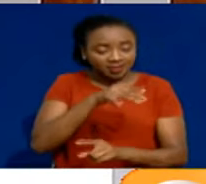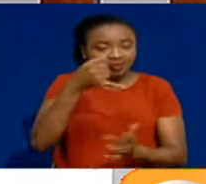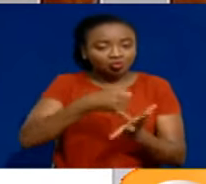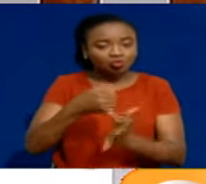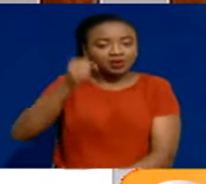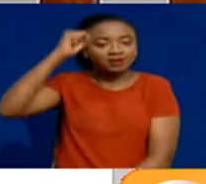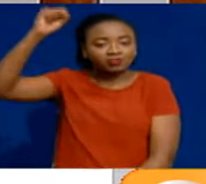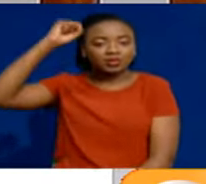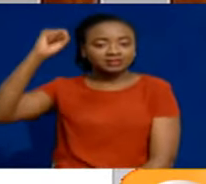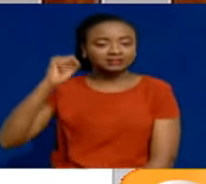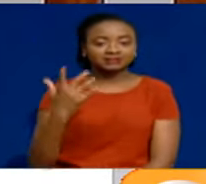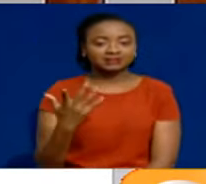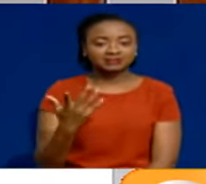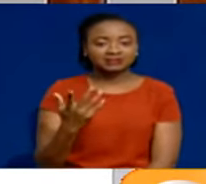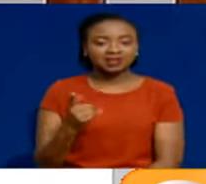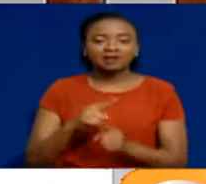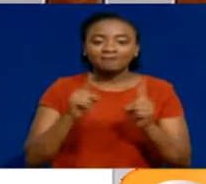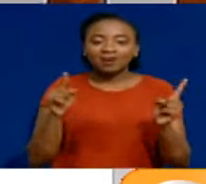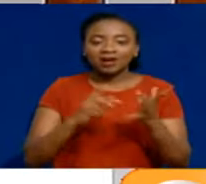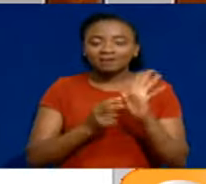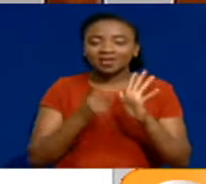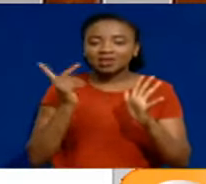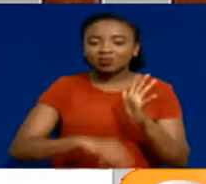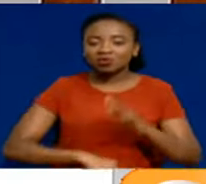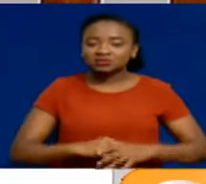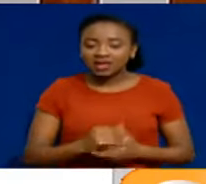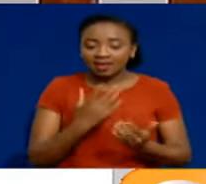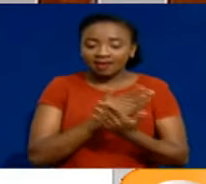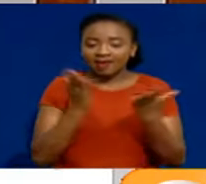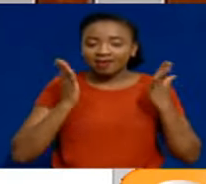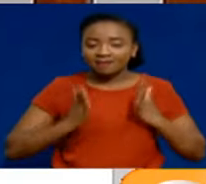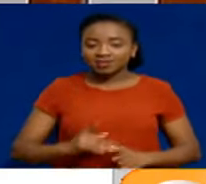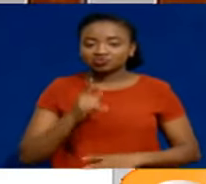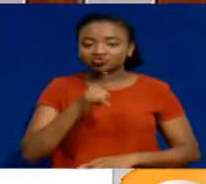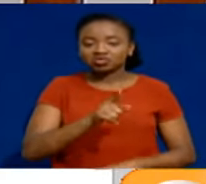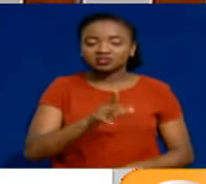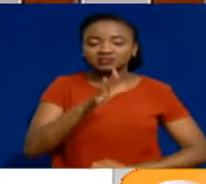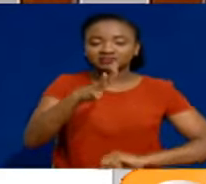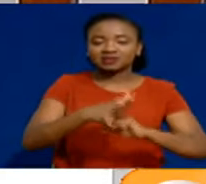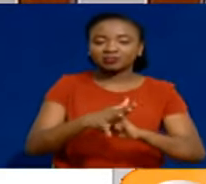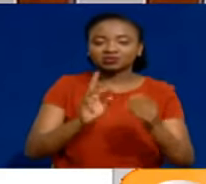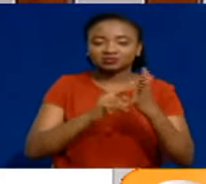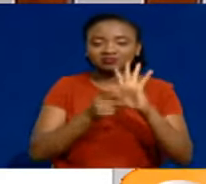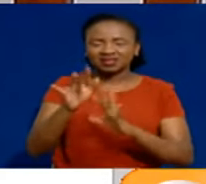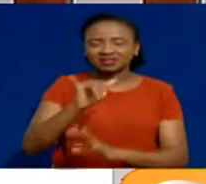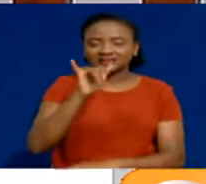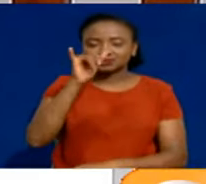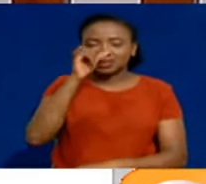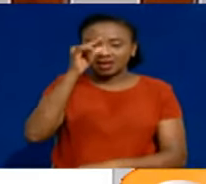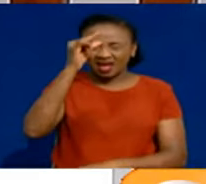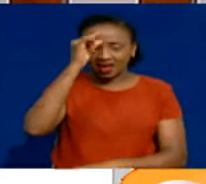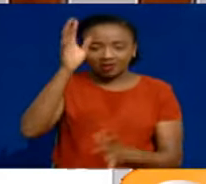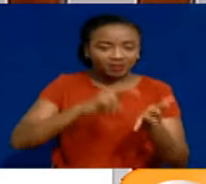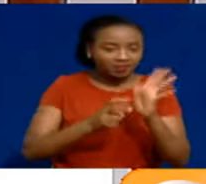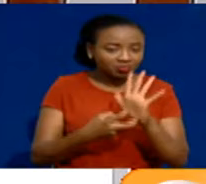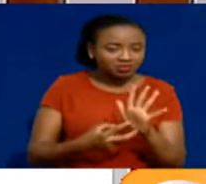politics. But that does not mean whoever president has endorsed is a government project.